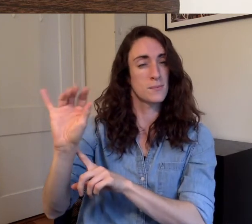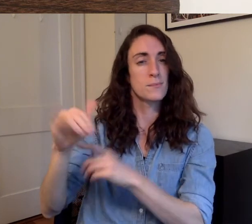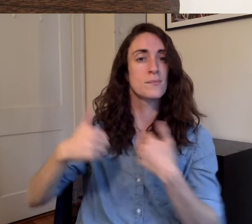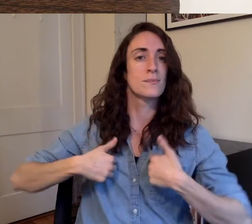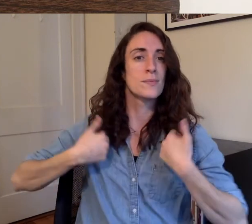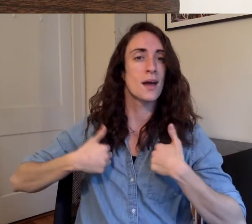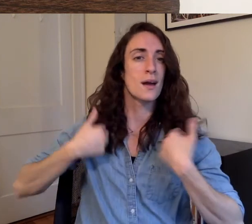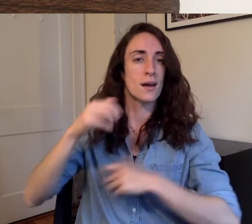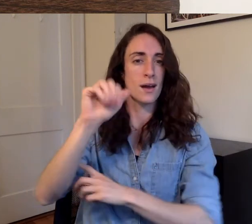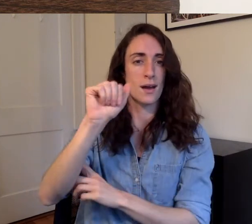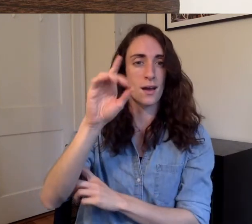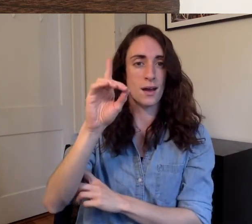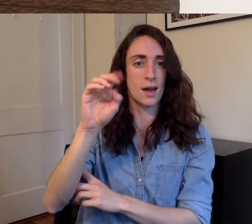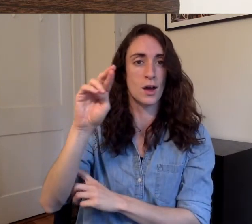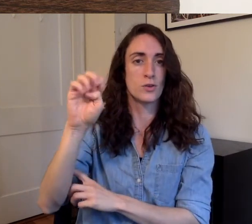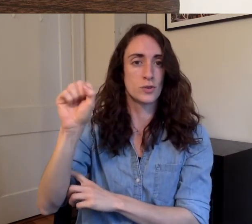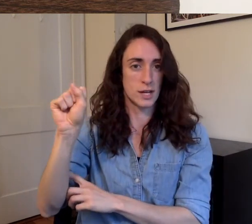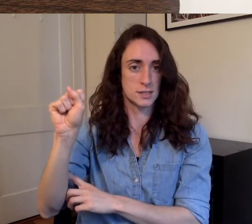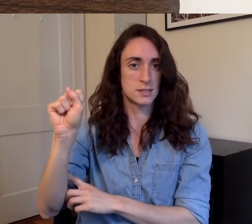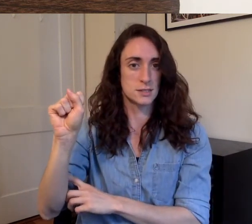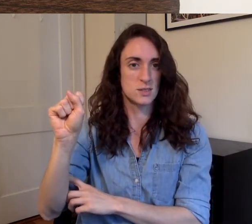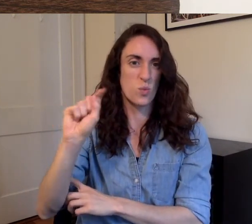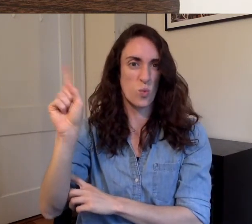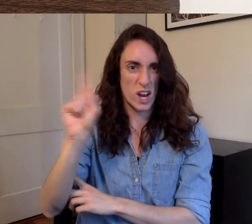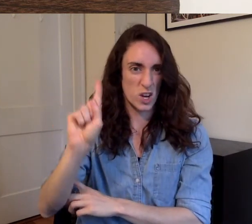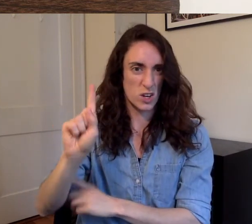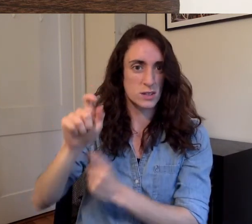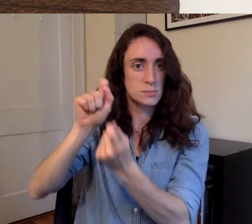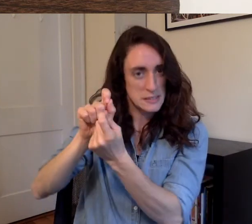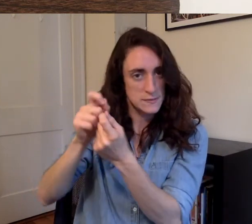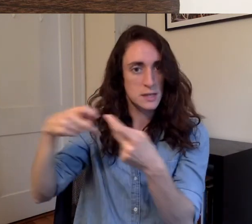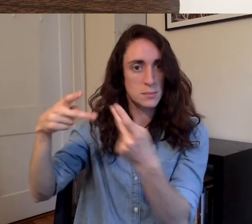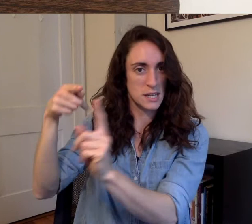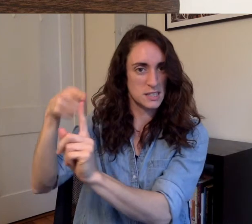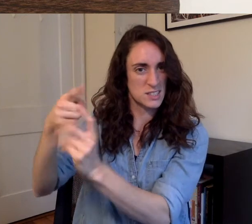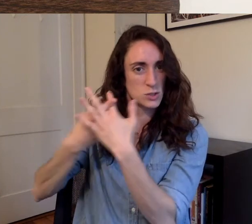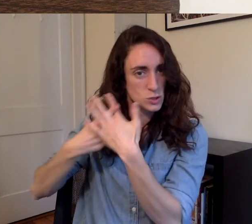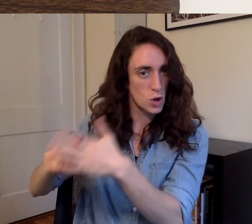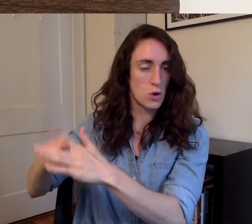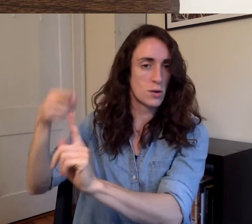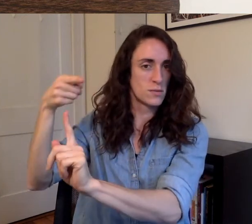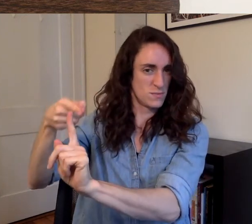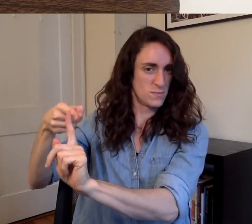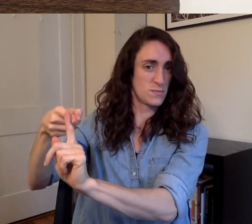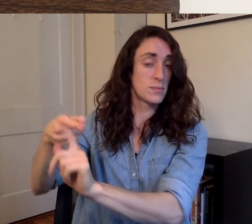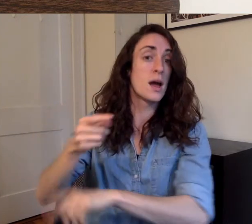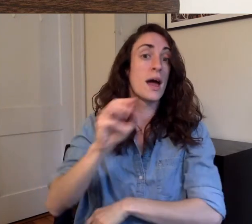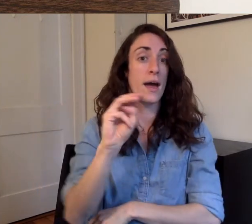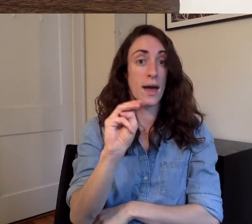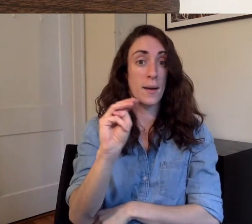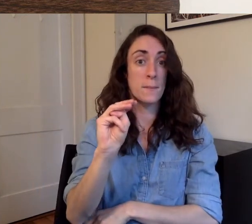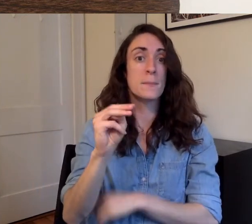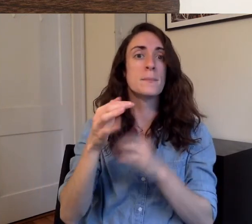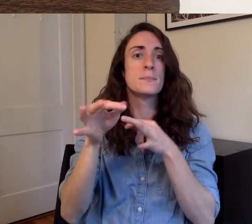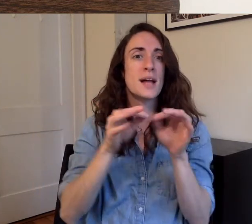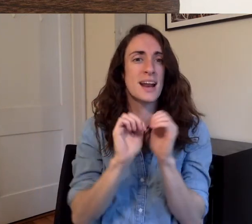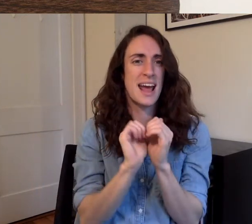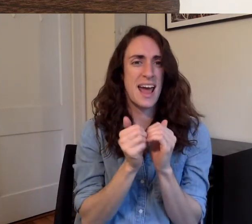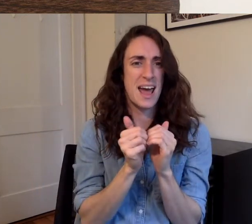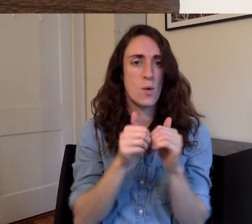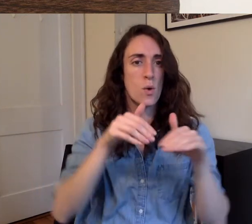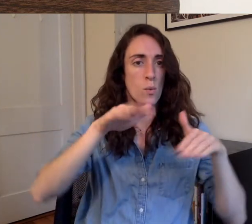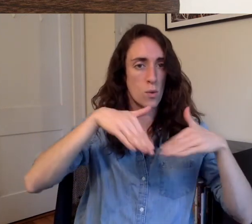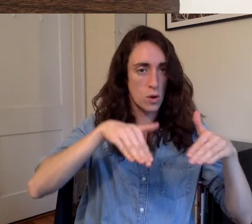think of b, the y-intercept, like an address. It's an actual location. It's a specific place where you can go to and start your graph